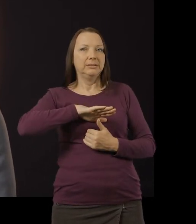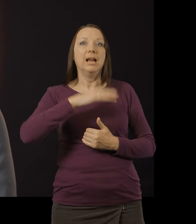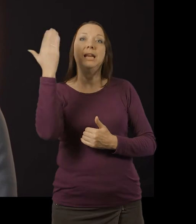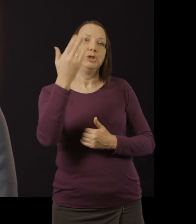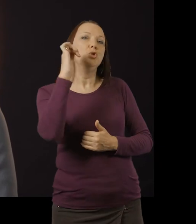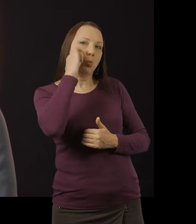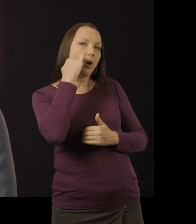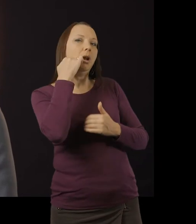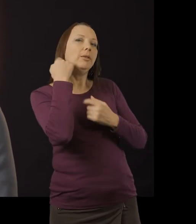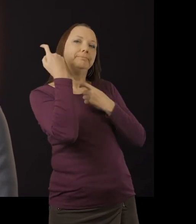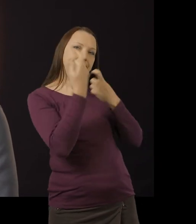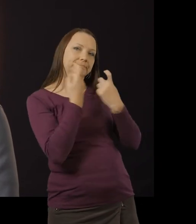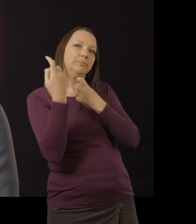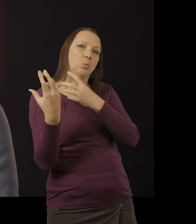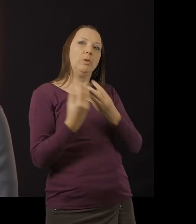lecturer.